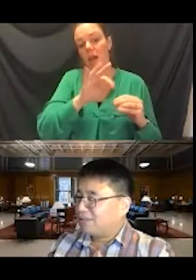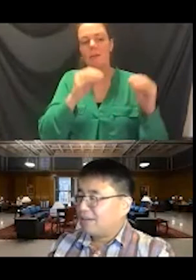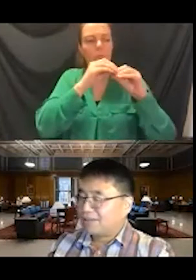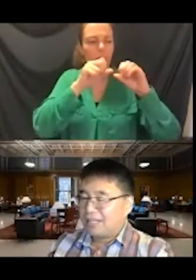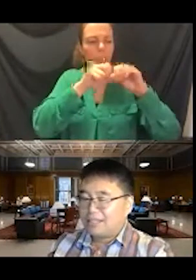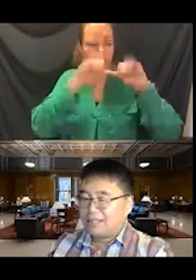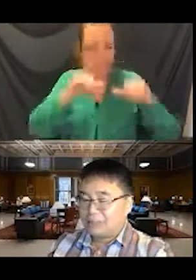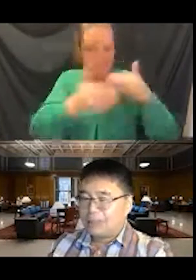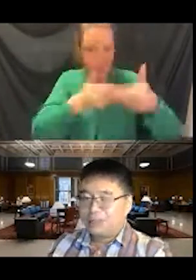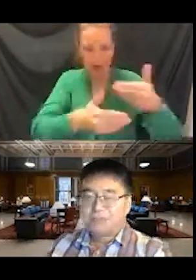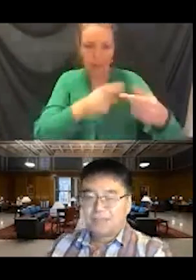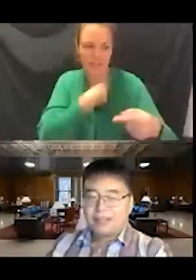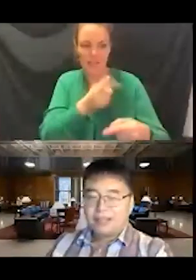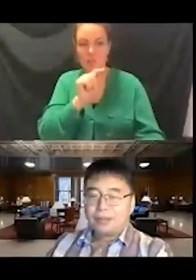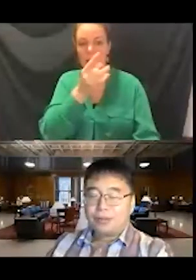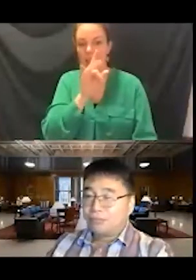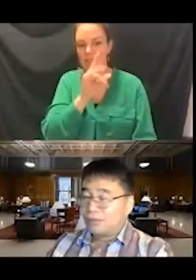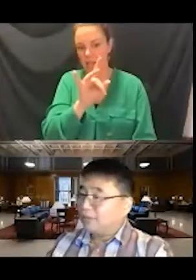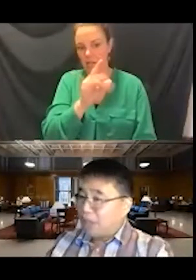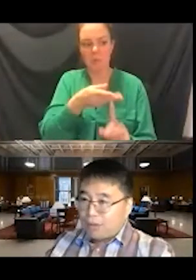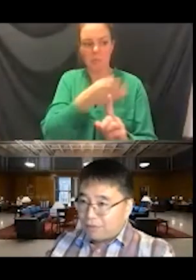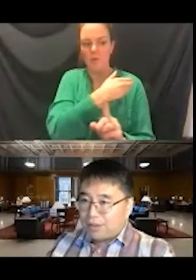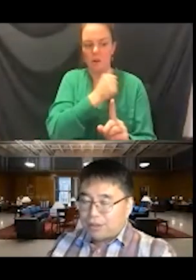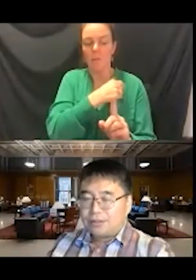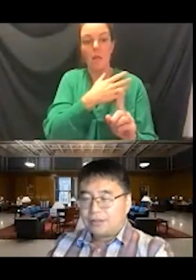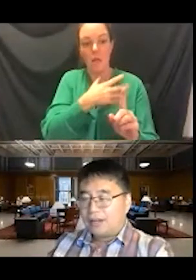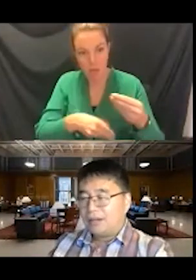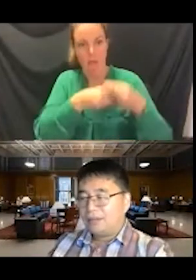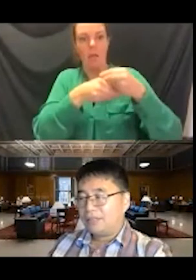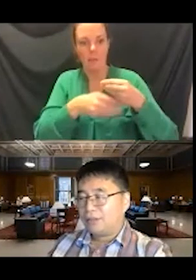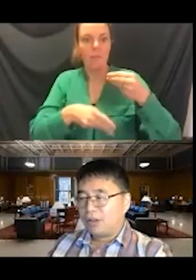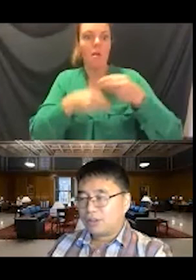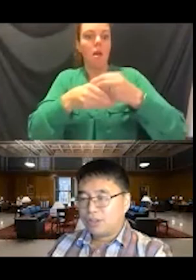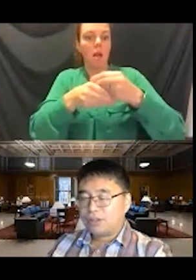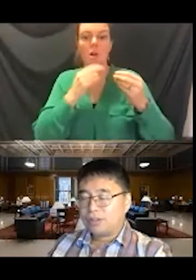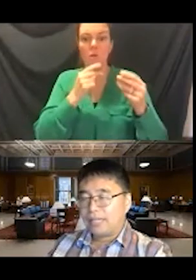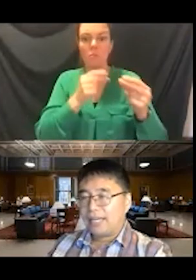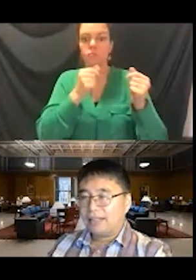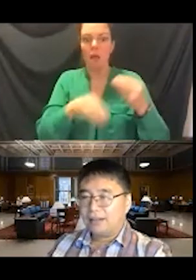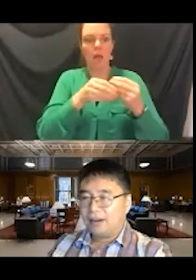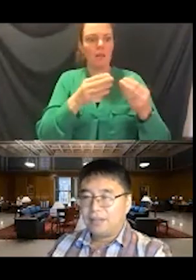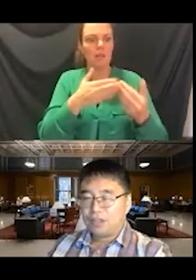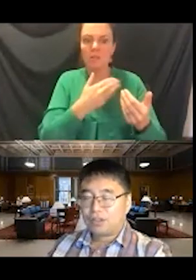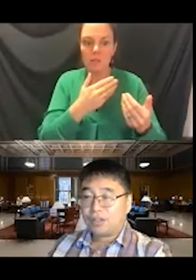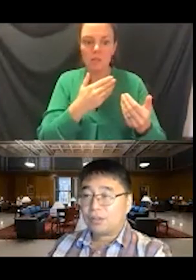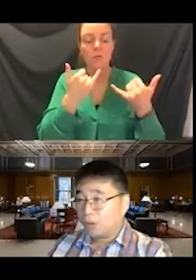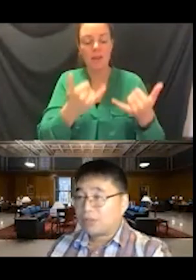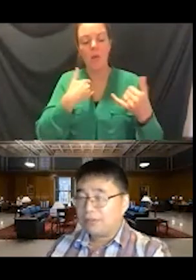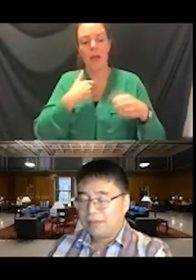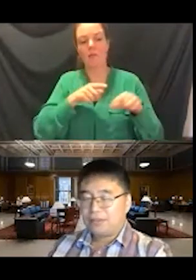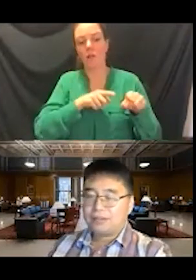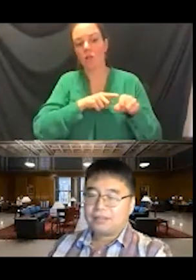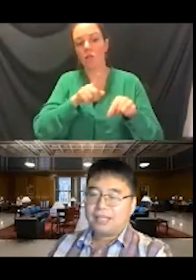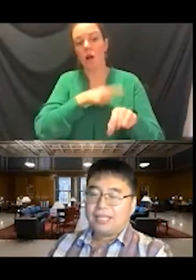since 2018 or so. So now we have a very good longitudinal data on PHQ-9 scores